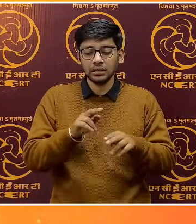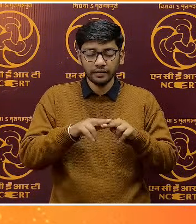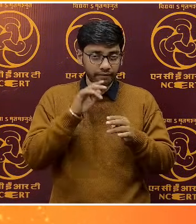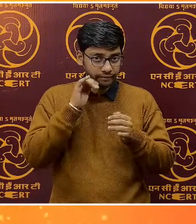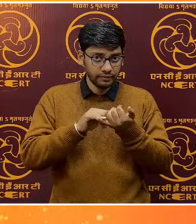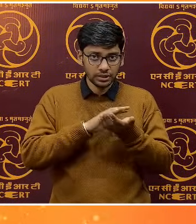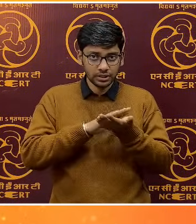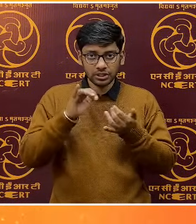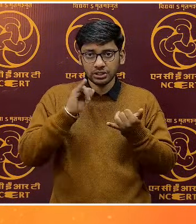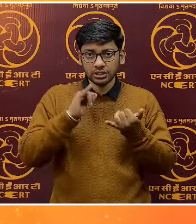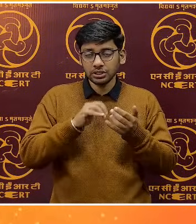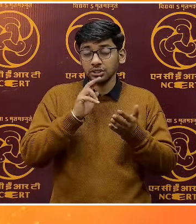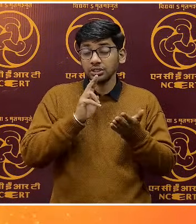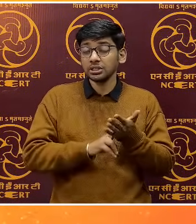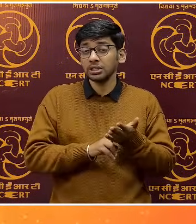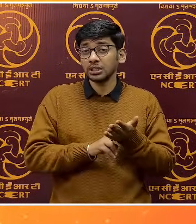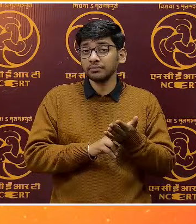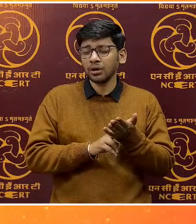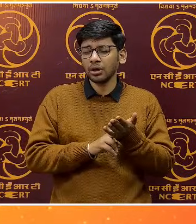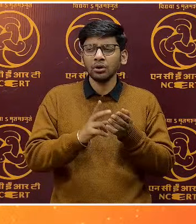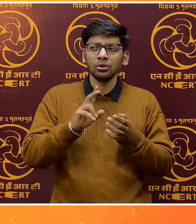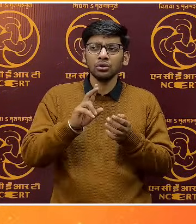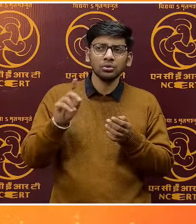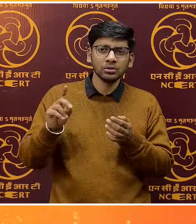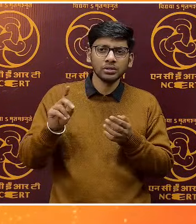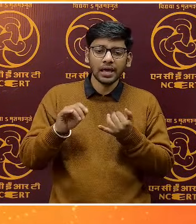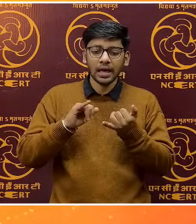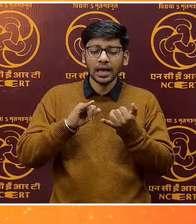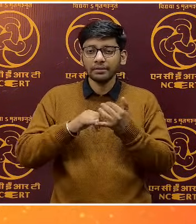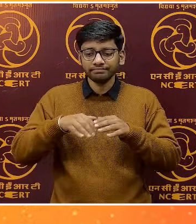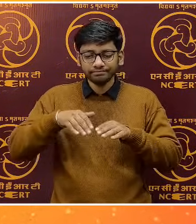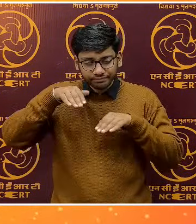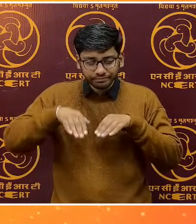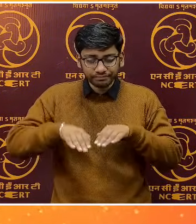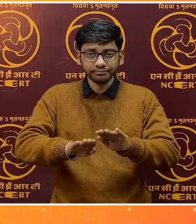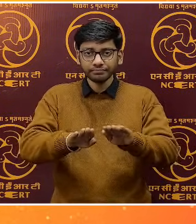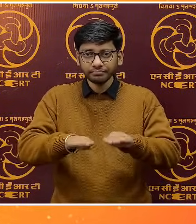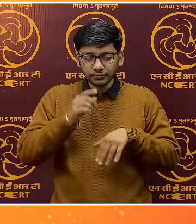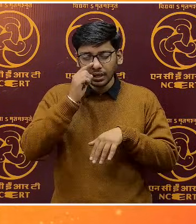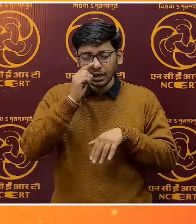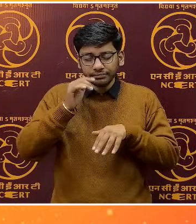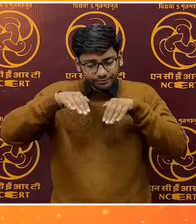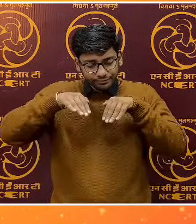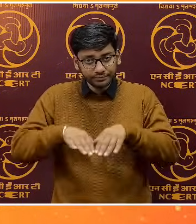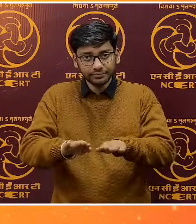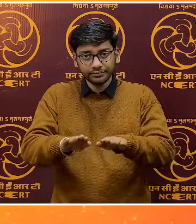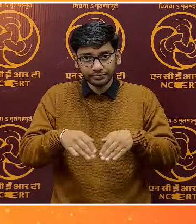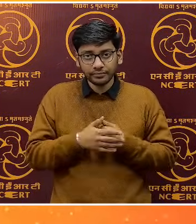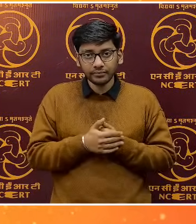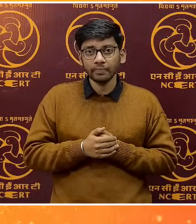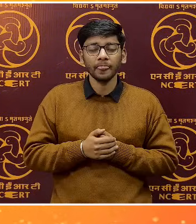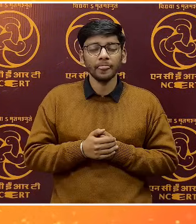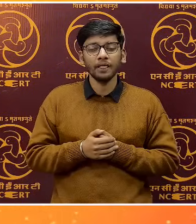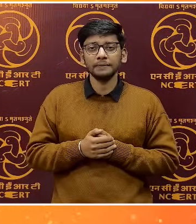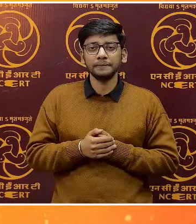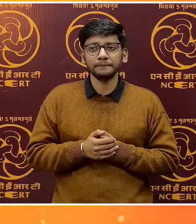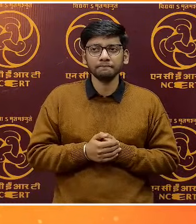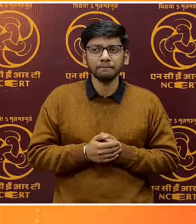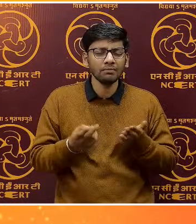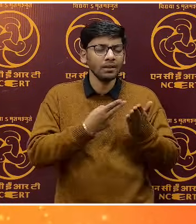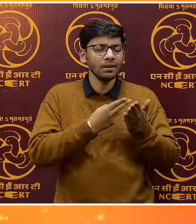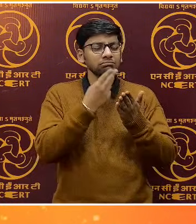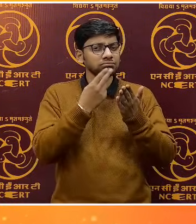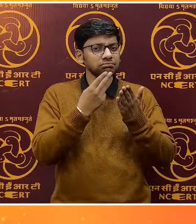is swinging. Yes, absolutely. Then there's this guy who is trying